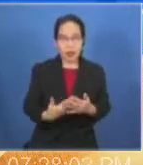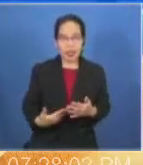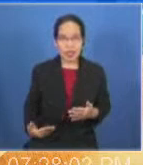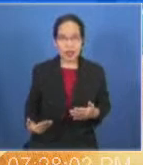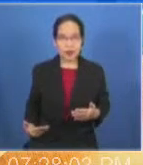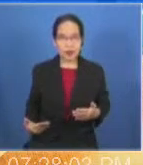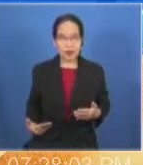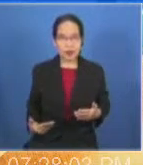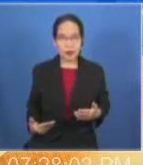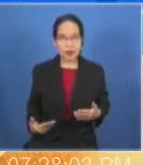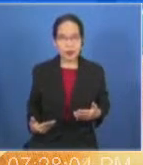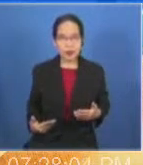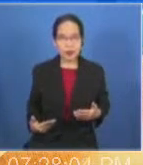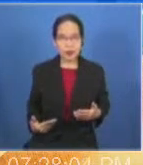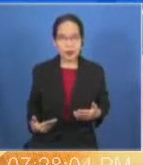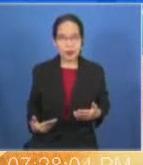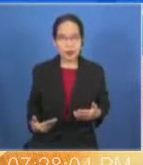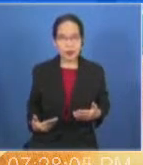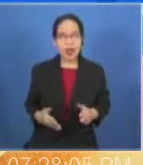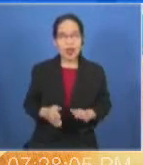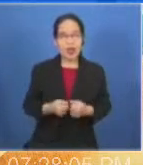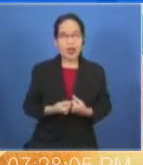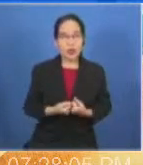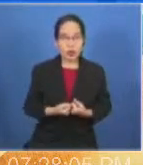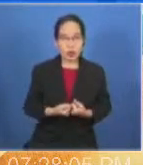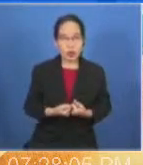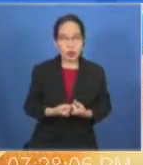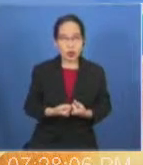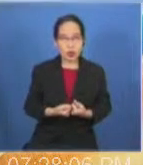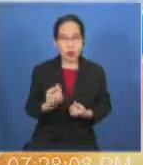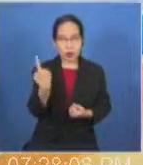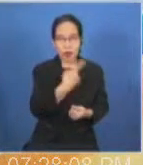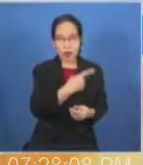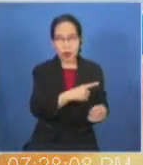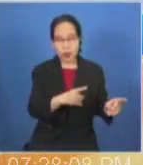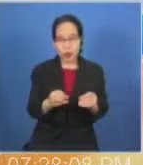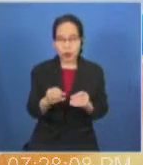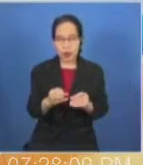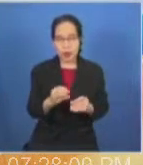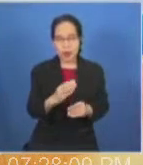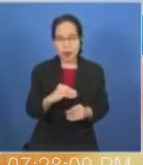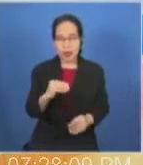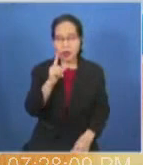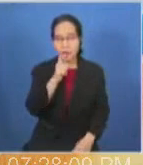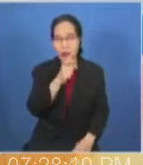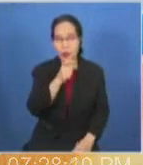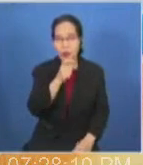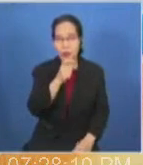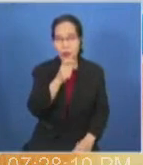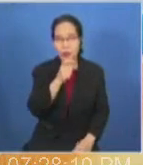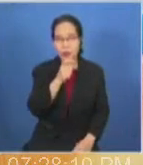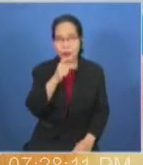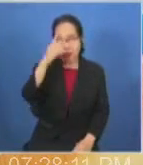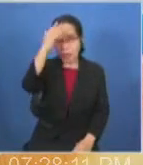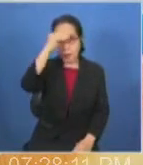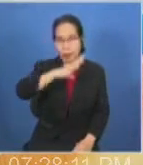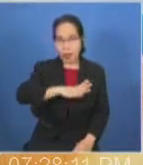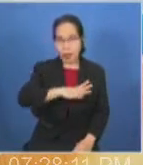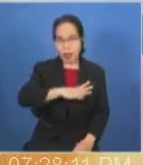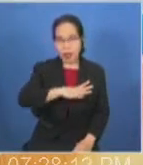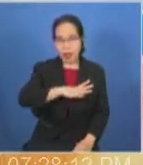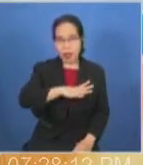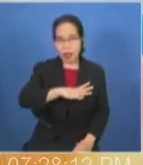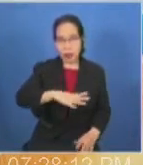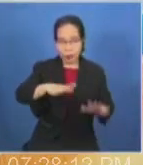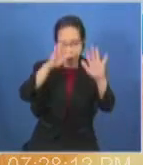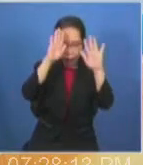in everything. Paano naman po natin yun gagawin? At sino naman po yung lalaking pagpapasahan? How are we going